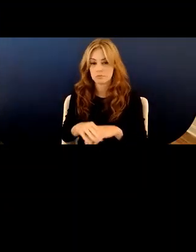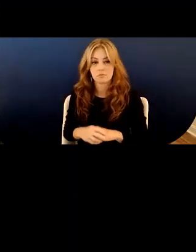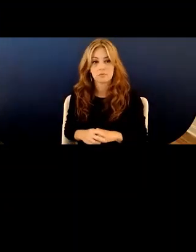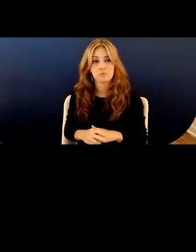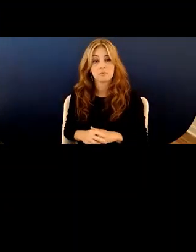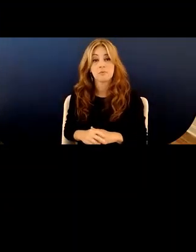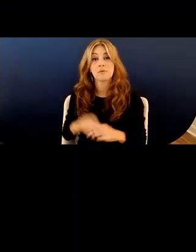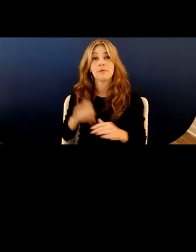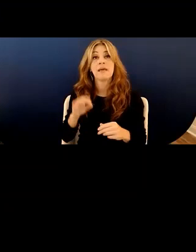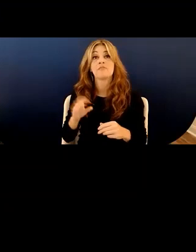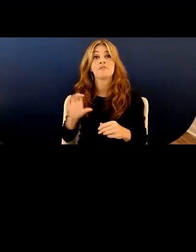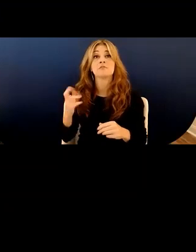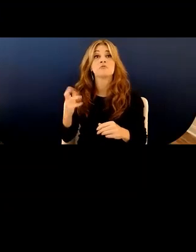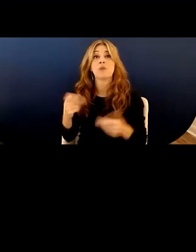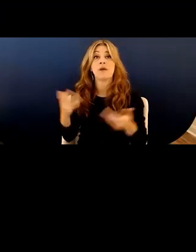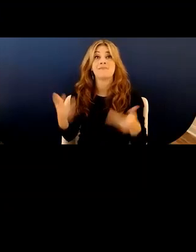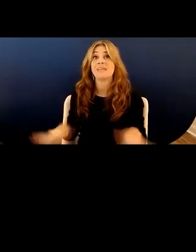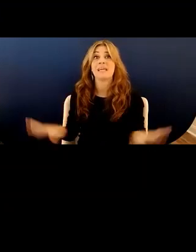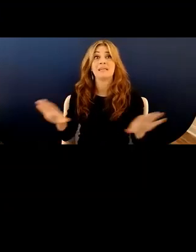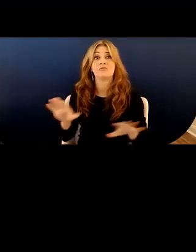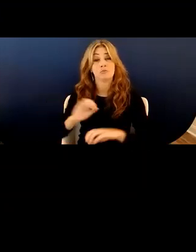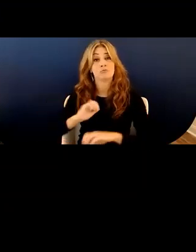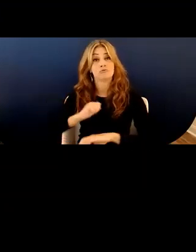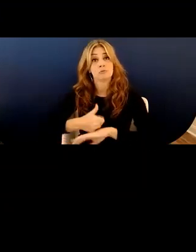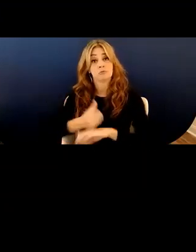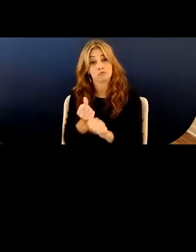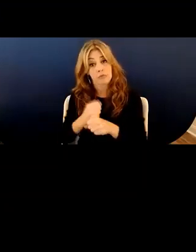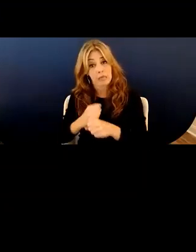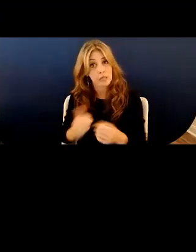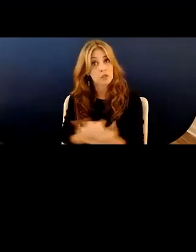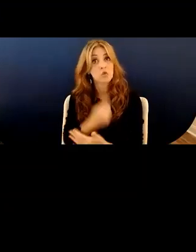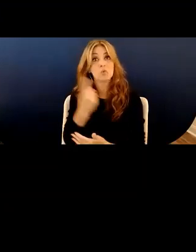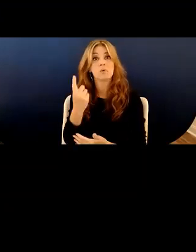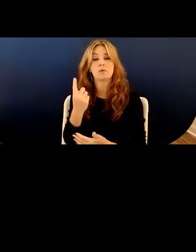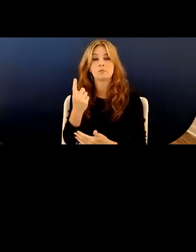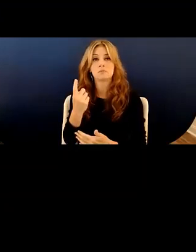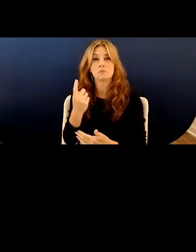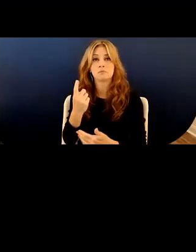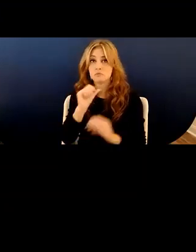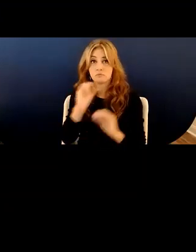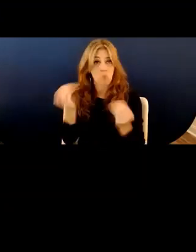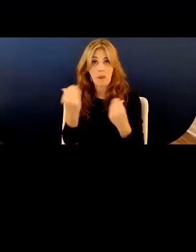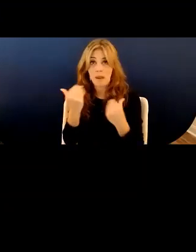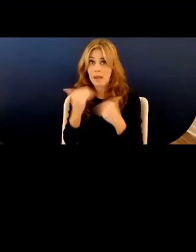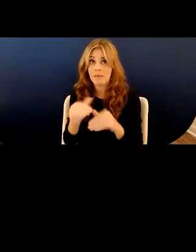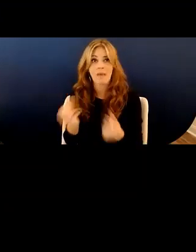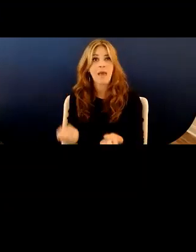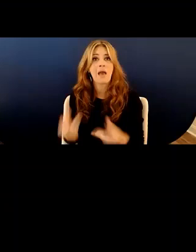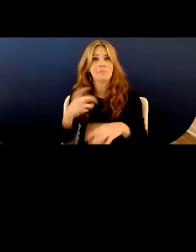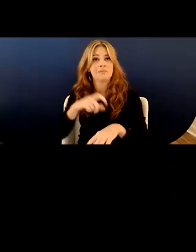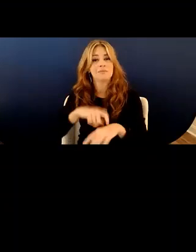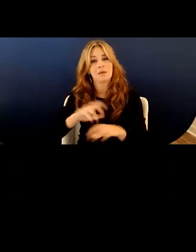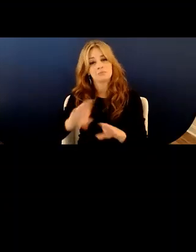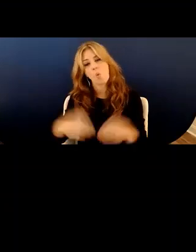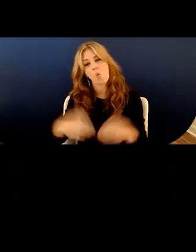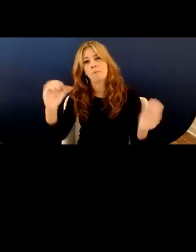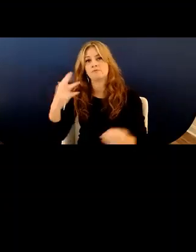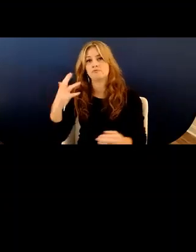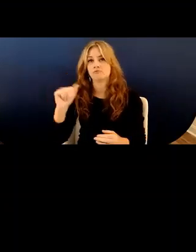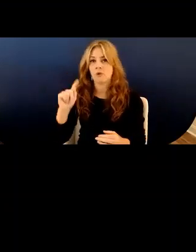chat's over, set up a new chat time. There's no limit to the number of chats that you can do moving